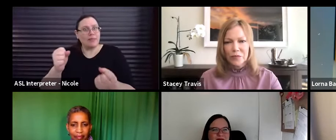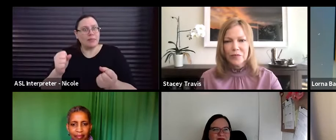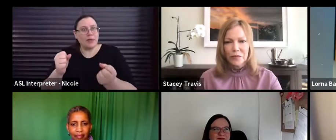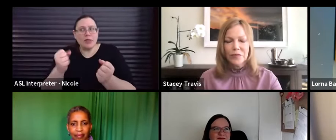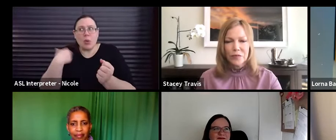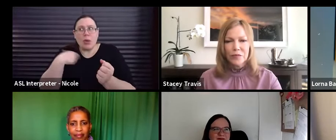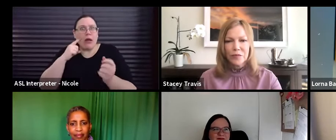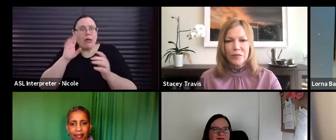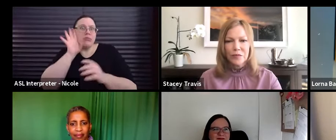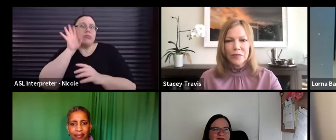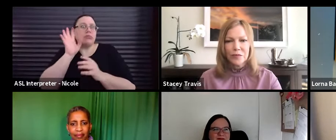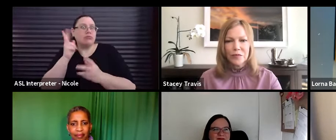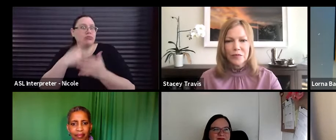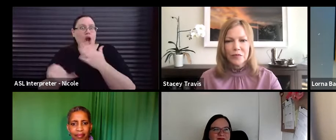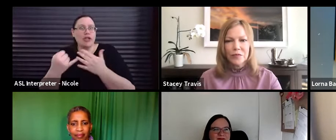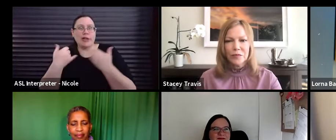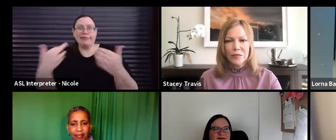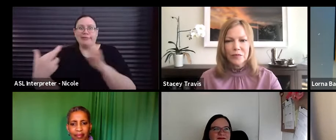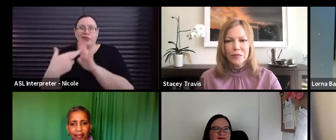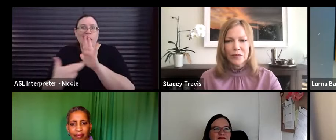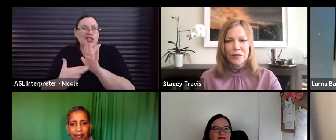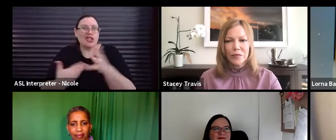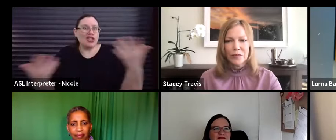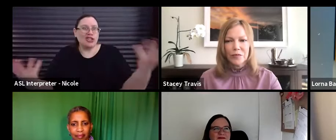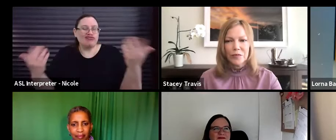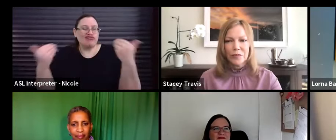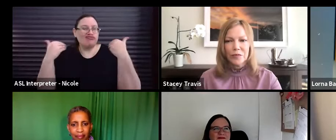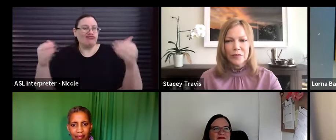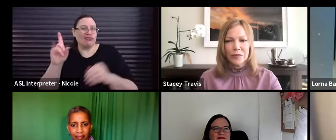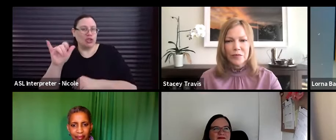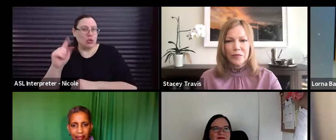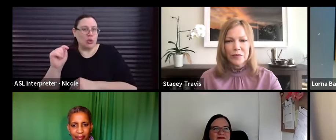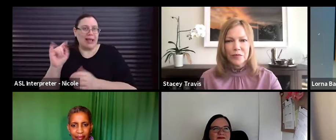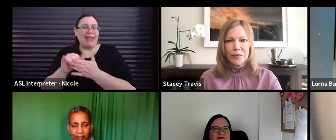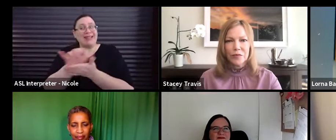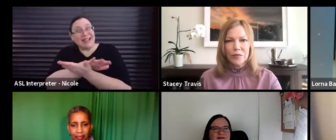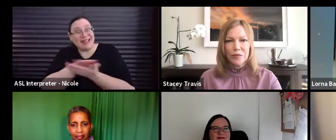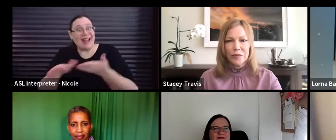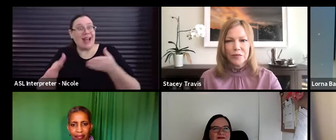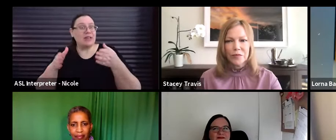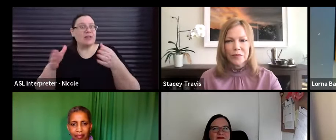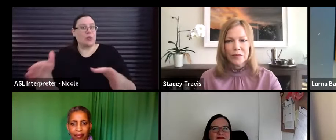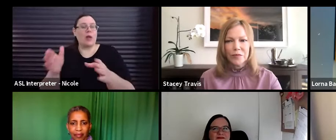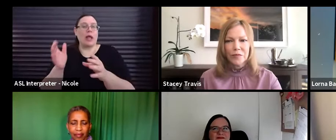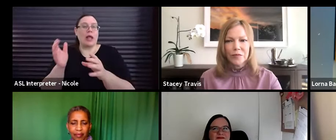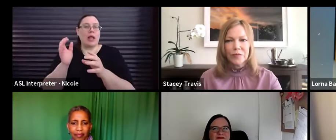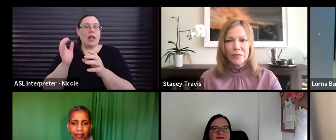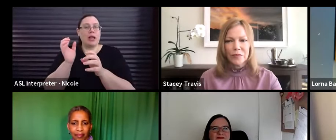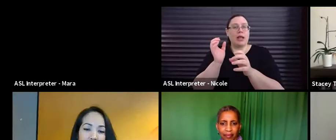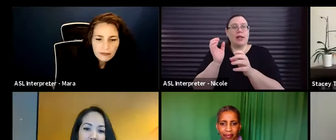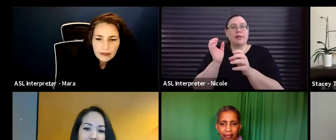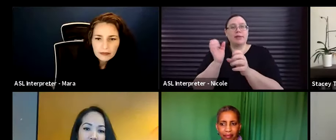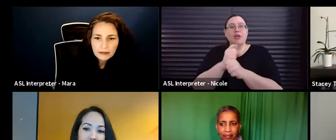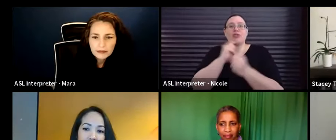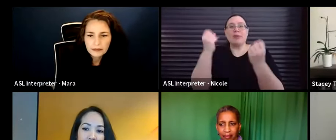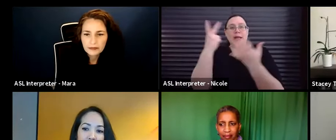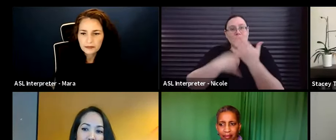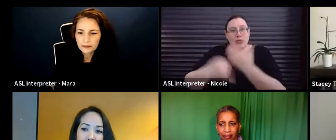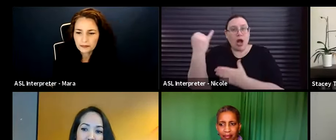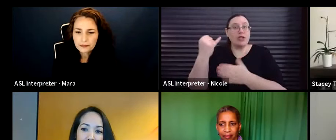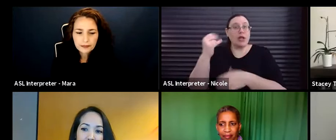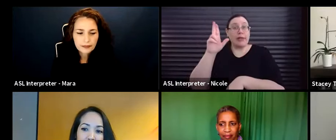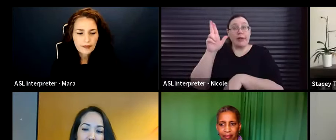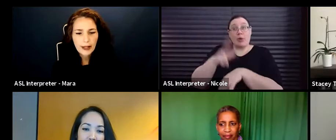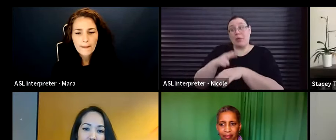just do this registration thing and we can do it, which is a really nice way to turn a lot of projects that would normally go non